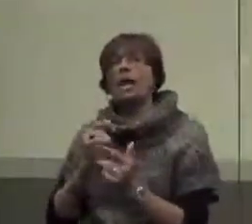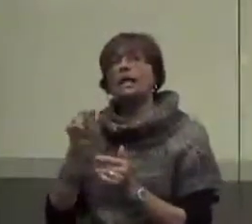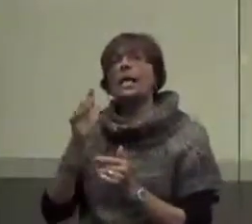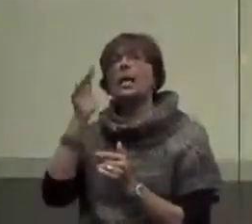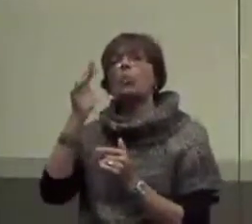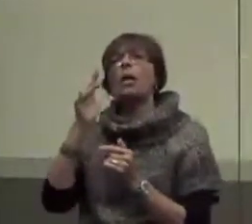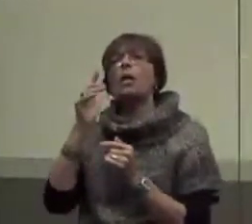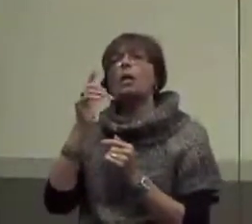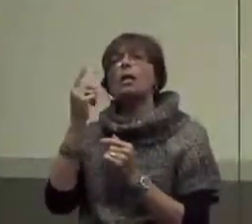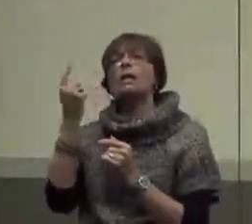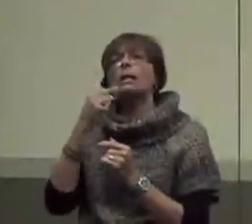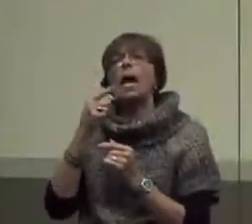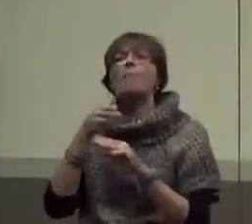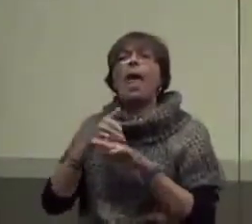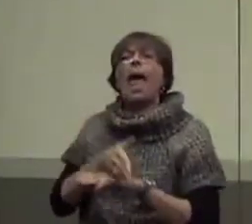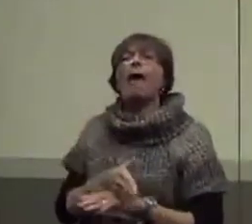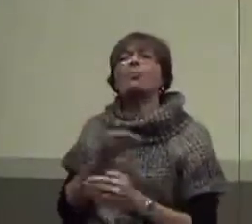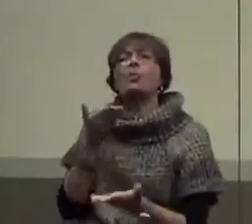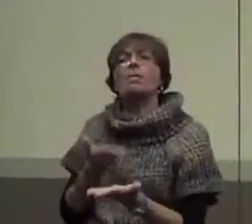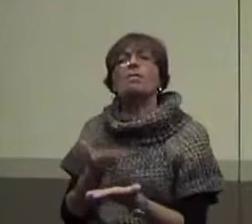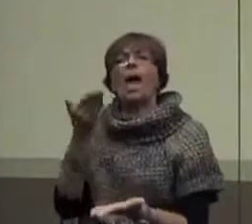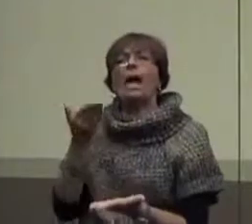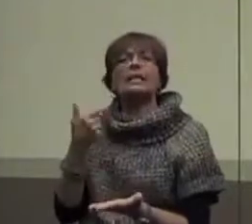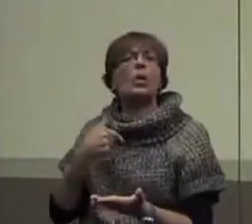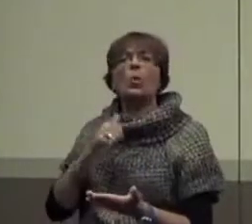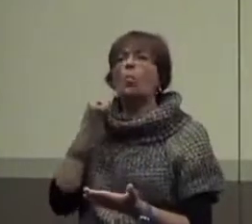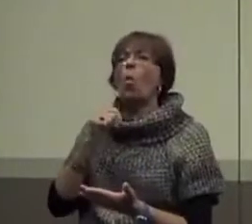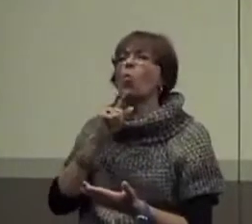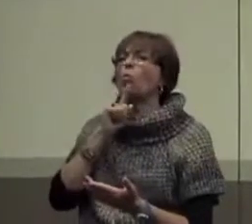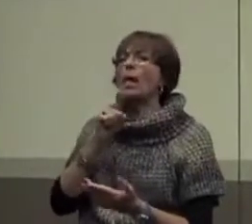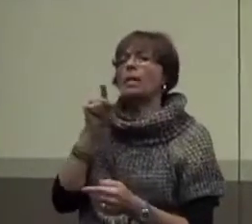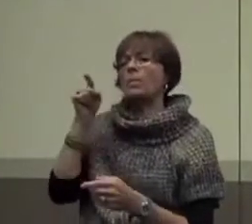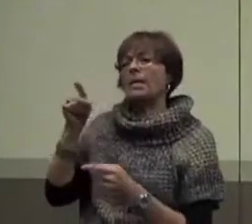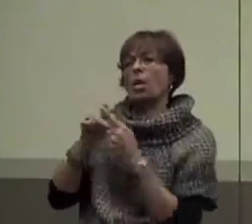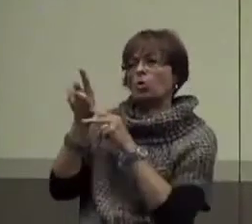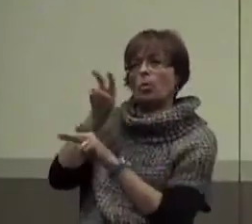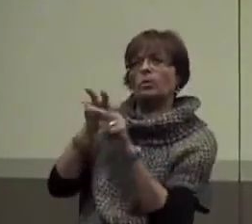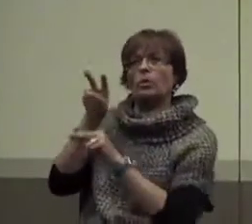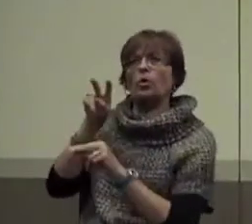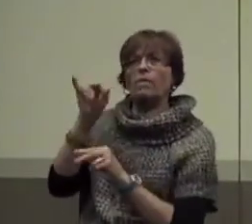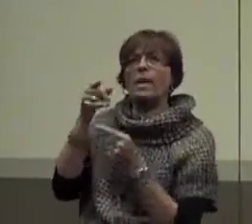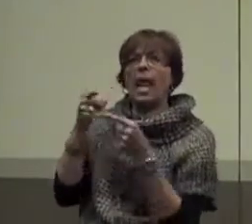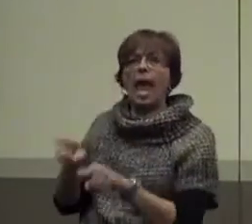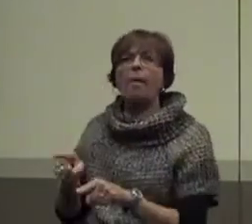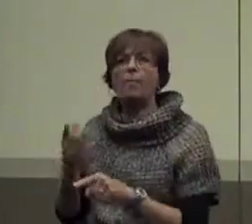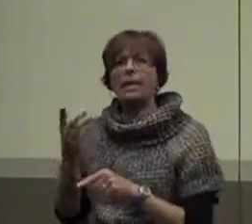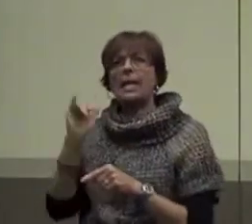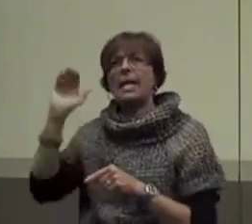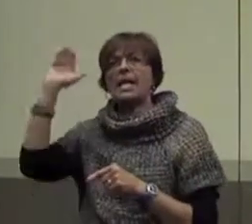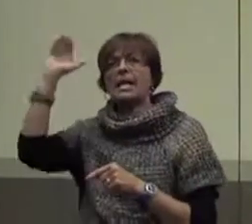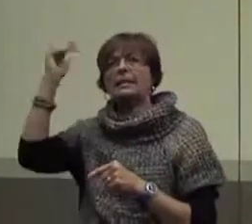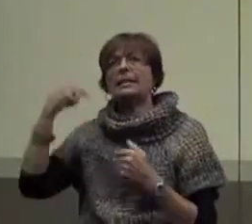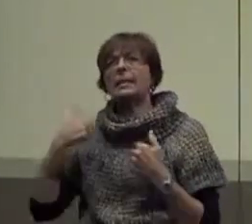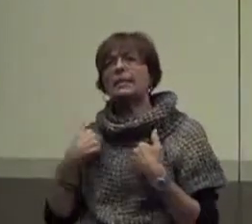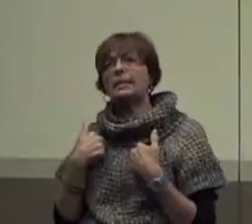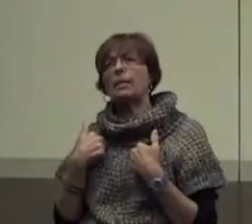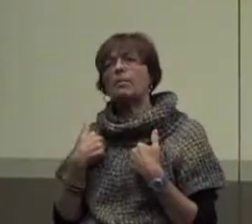is going to come to us after the fact and that we're not really going to be there to observe what even happened. So it seems to me